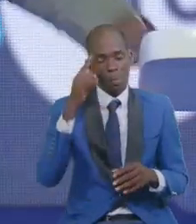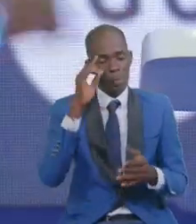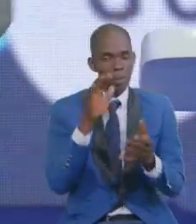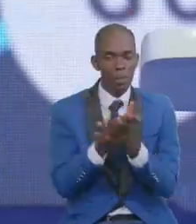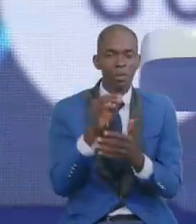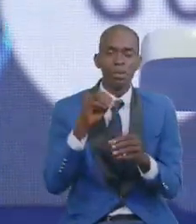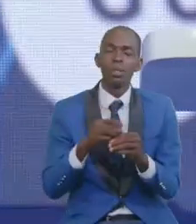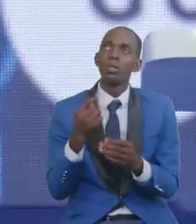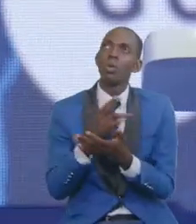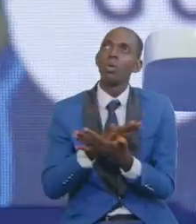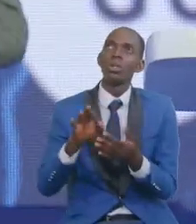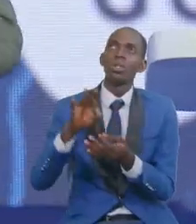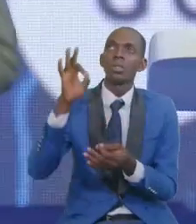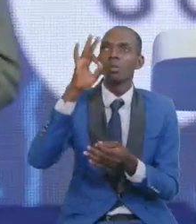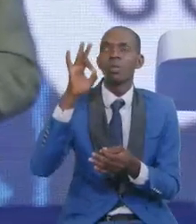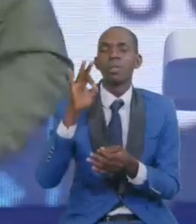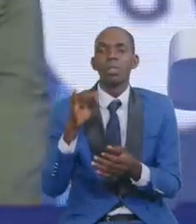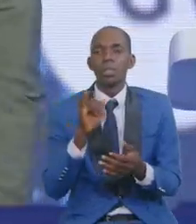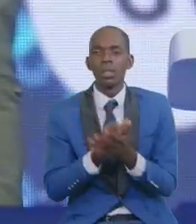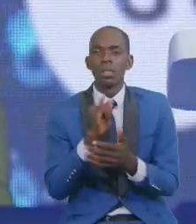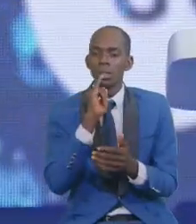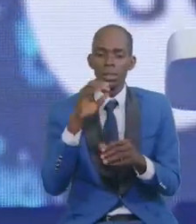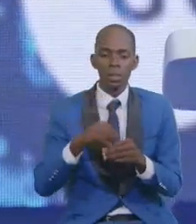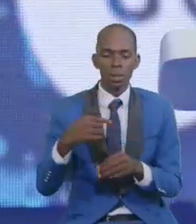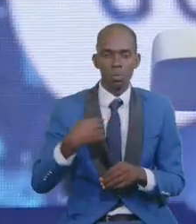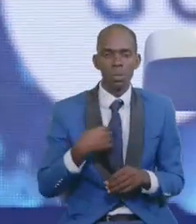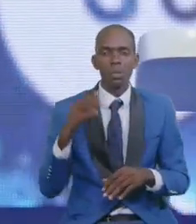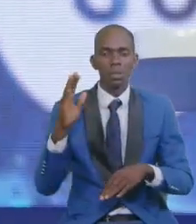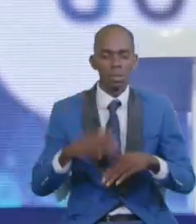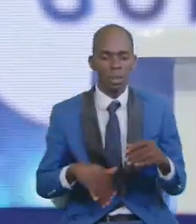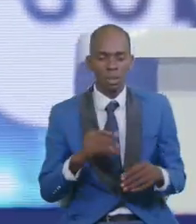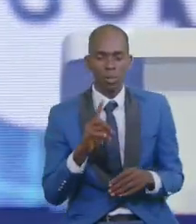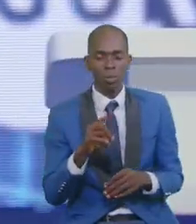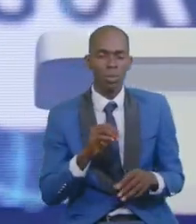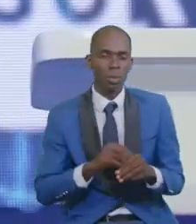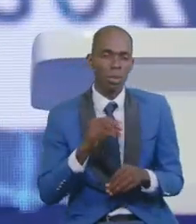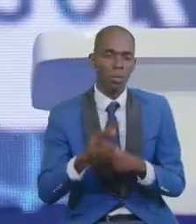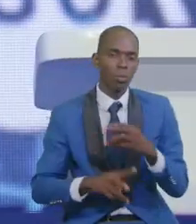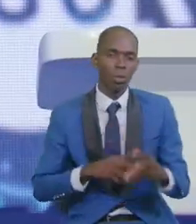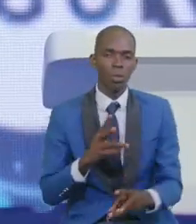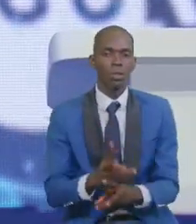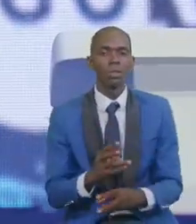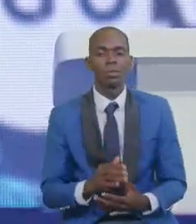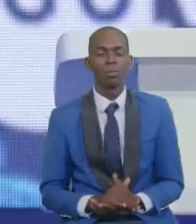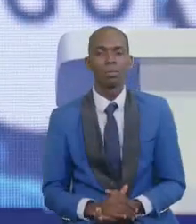he that is in me than he that is in the world.